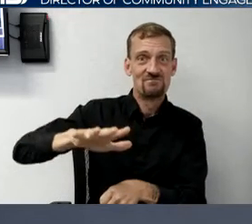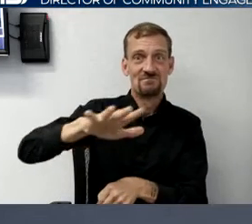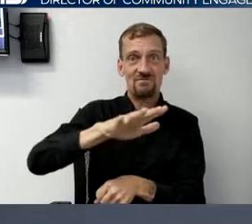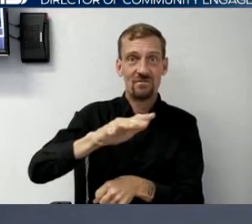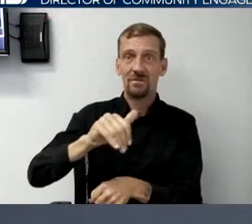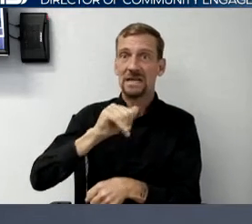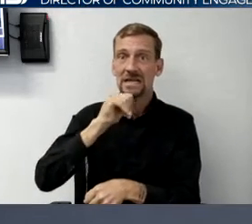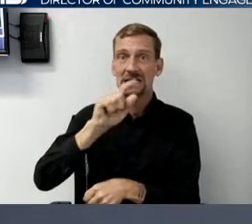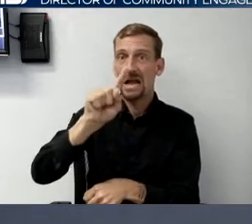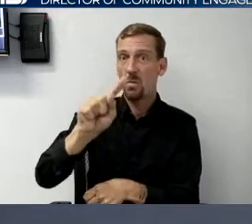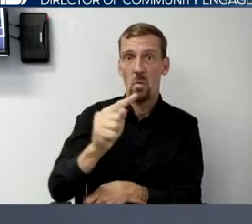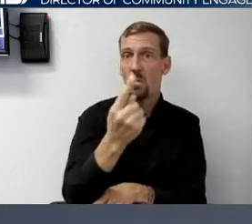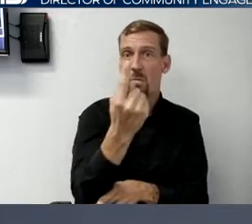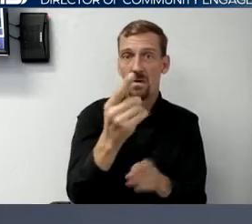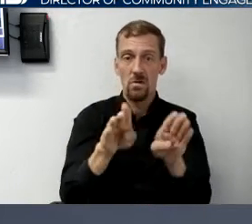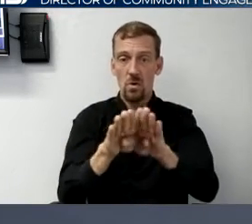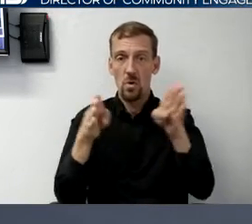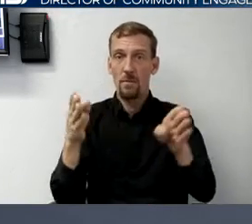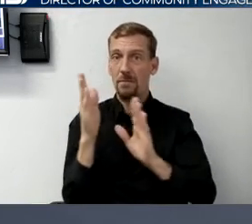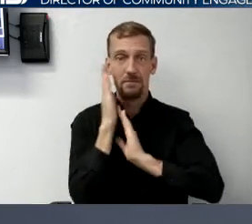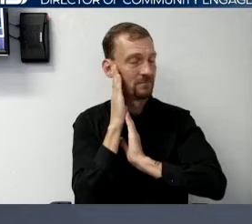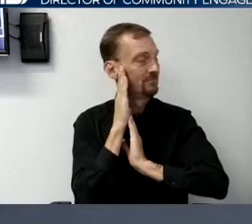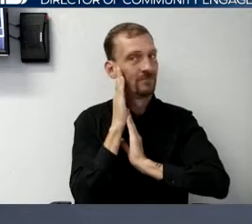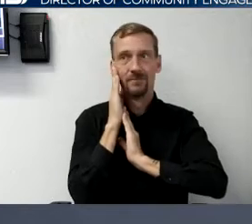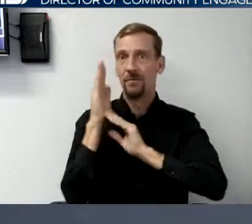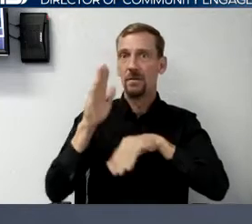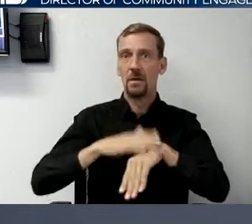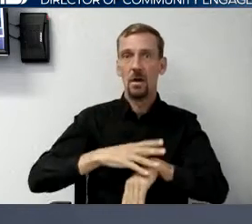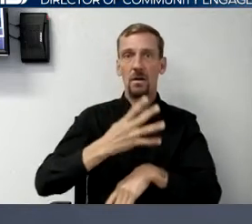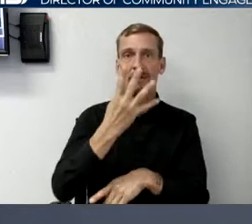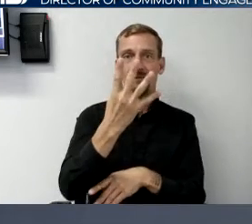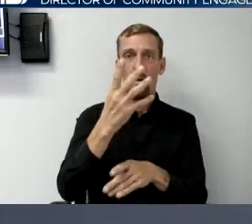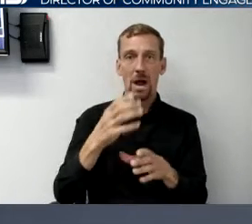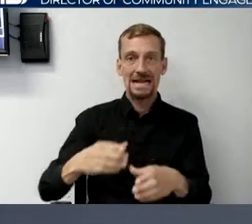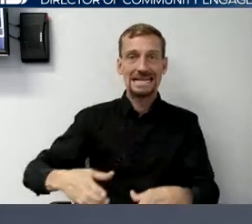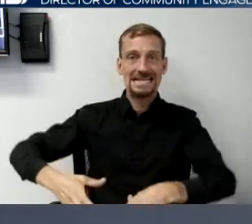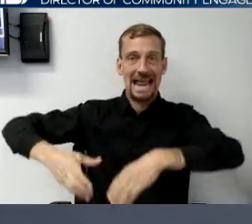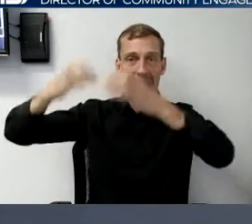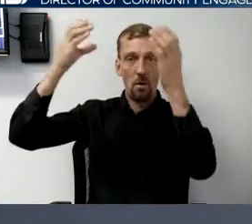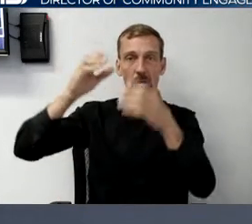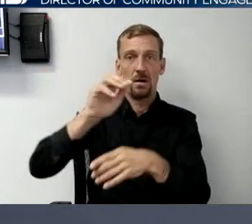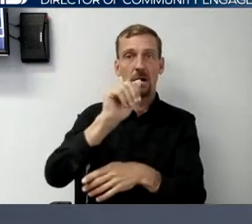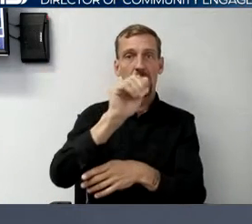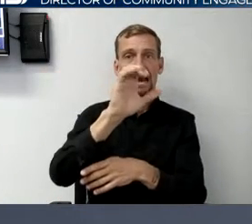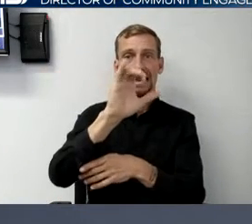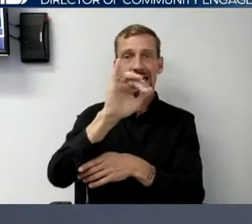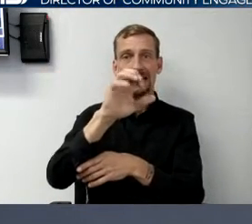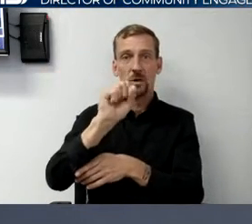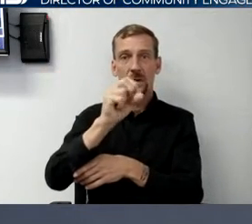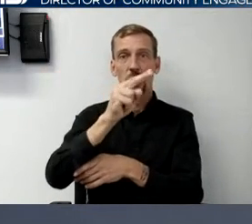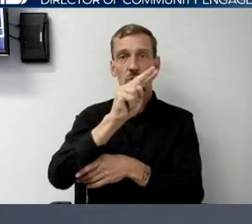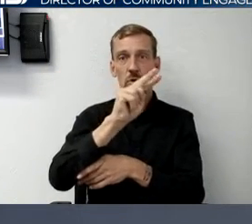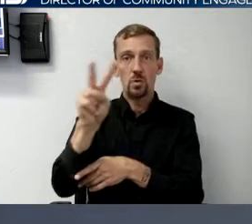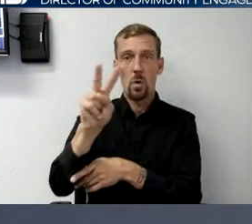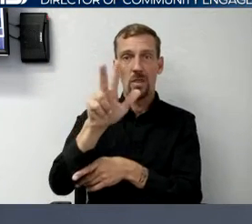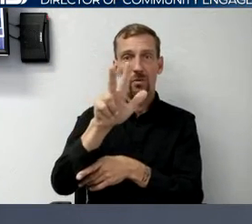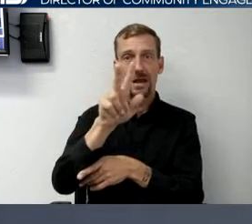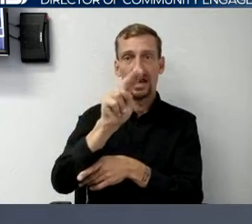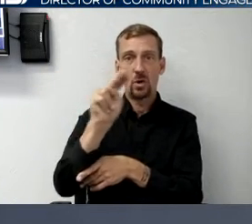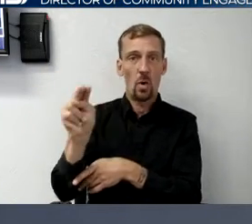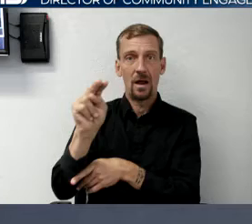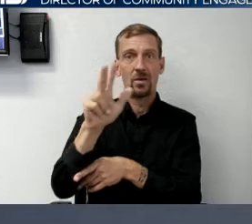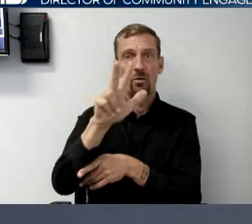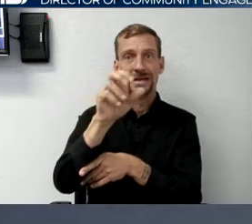is not one single open bed on 4 Tower in the Kaweah wing, 2 North,